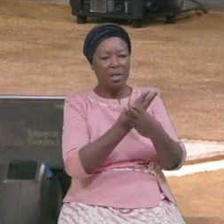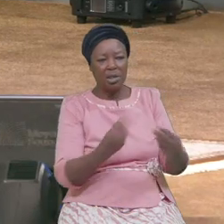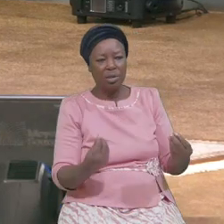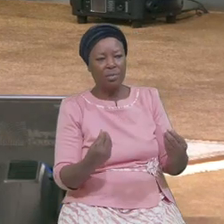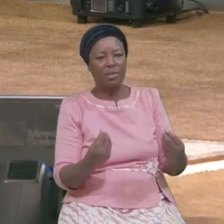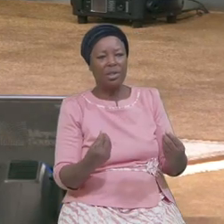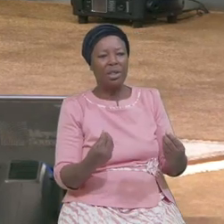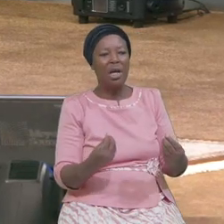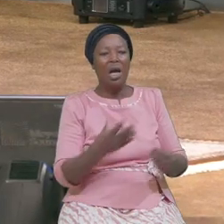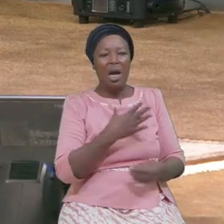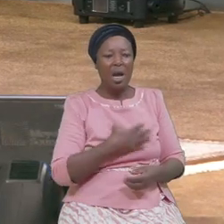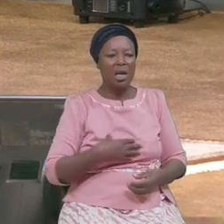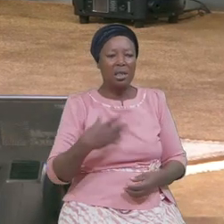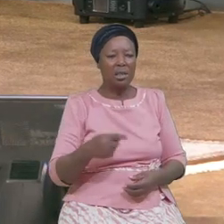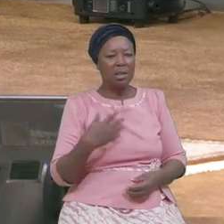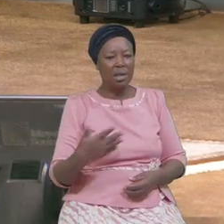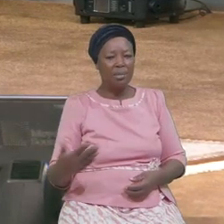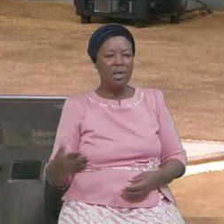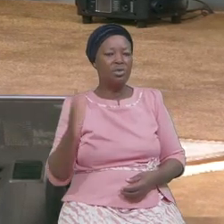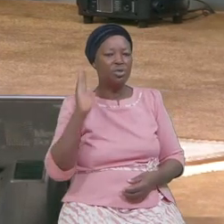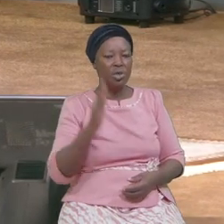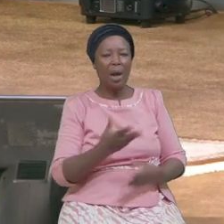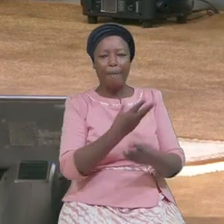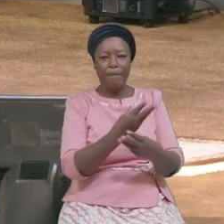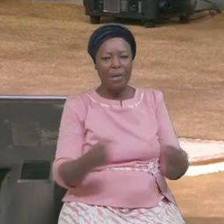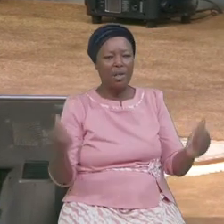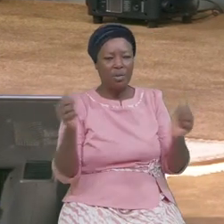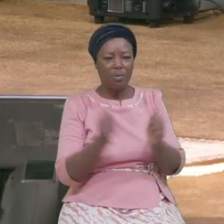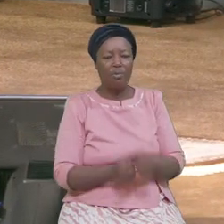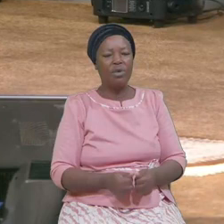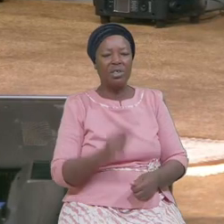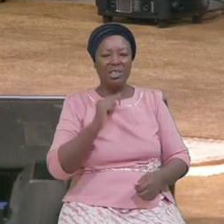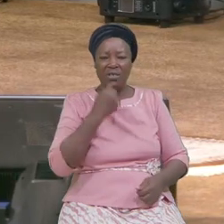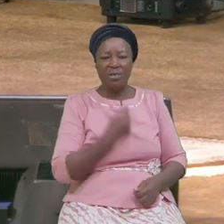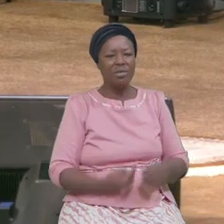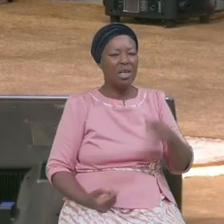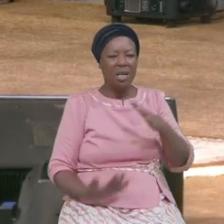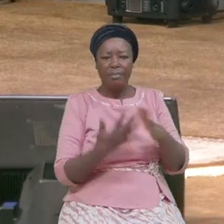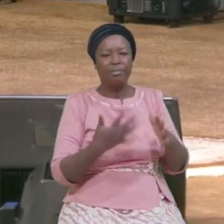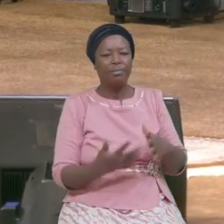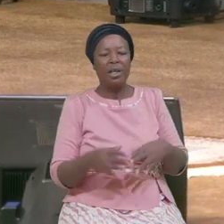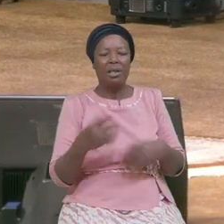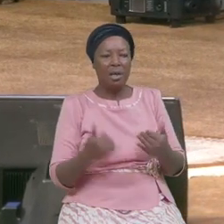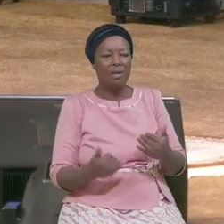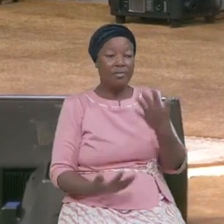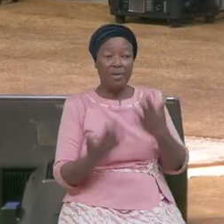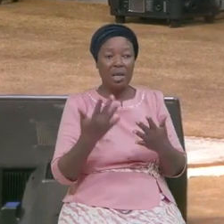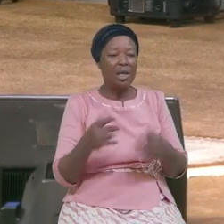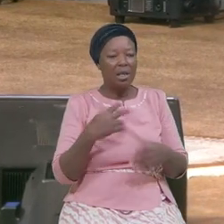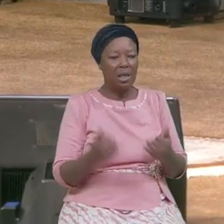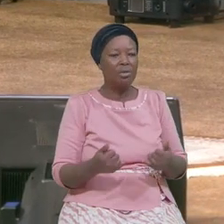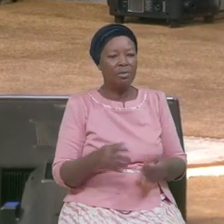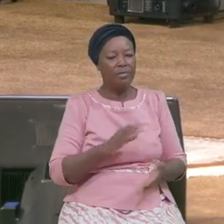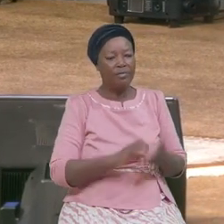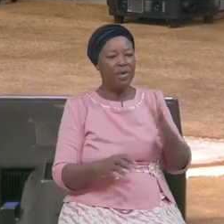dissolved, and the elements shall melt with fervent heat. Verse 13, it says,